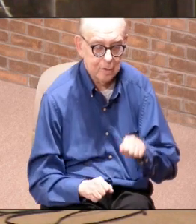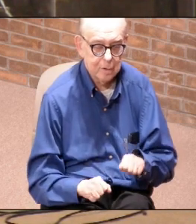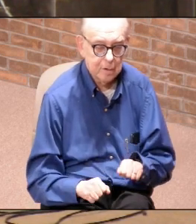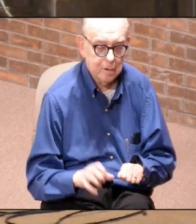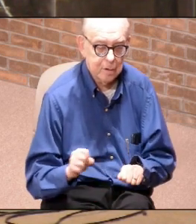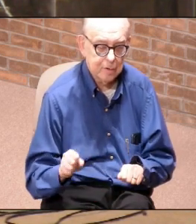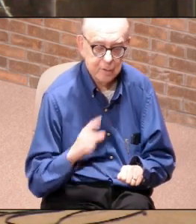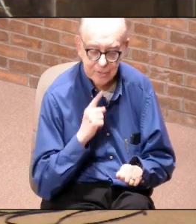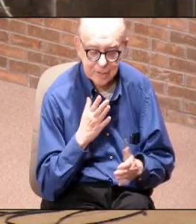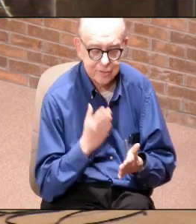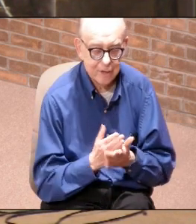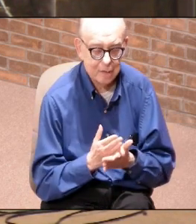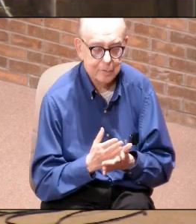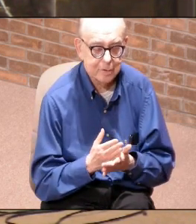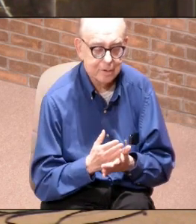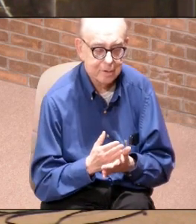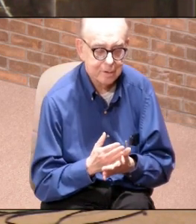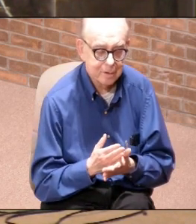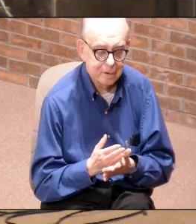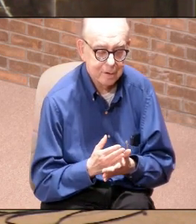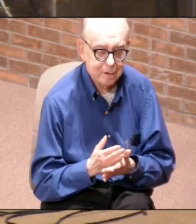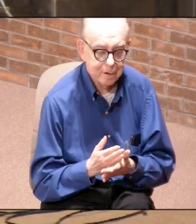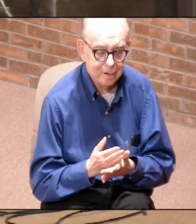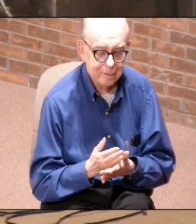Simon Says, stop.